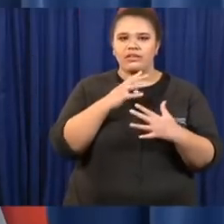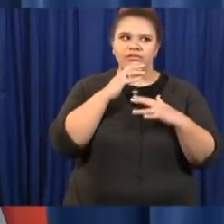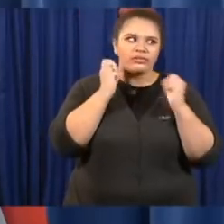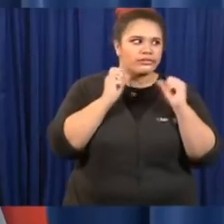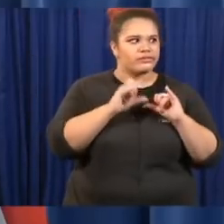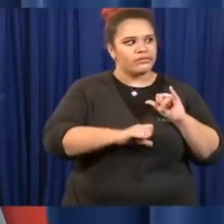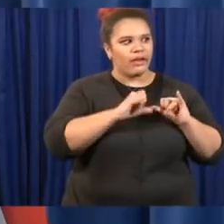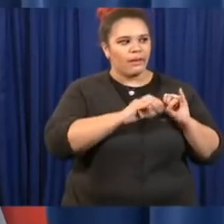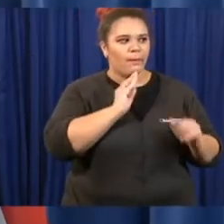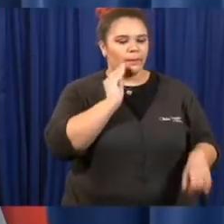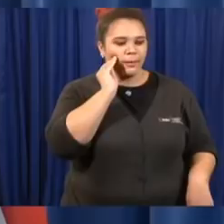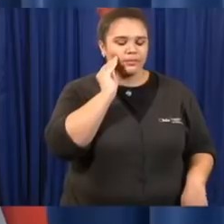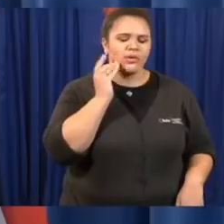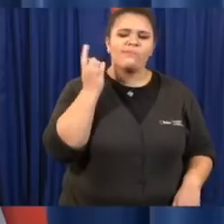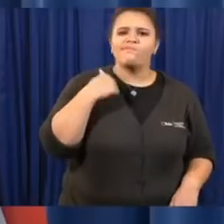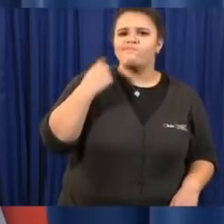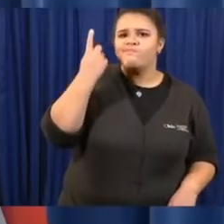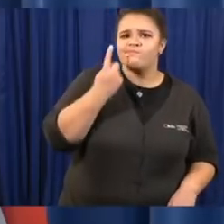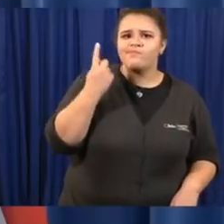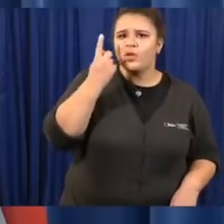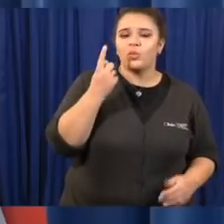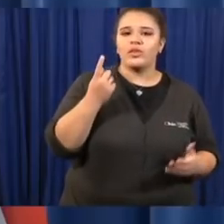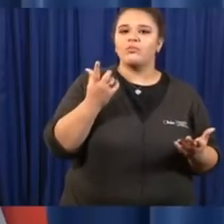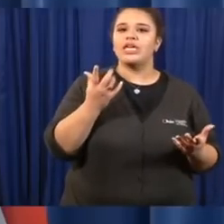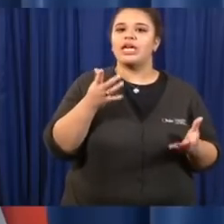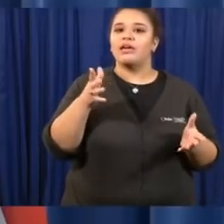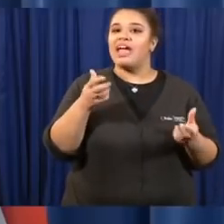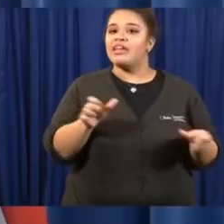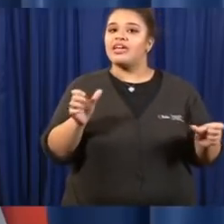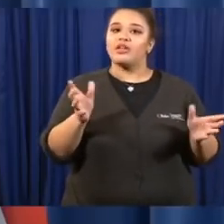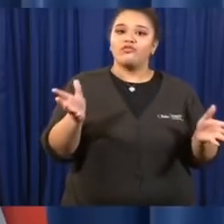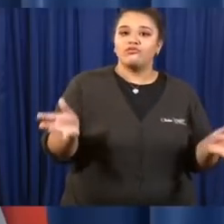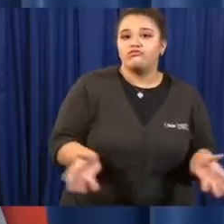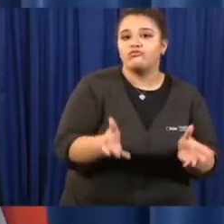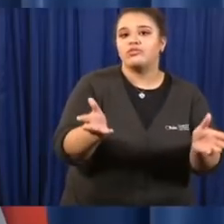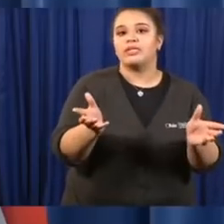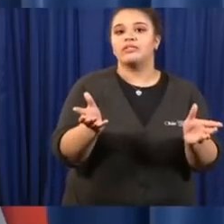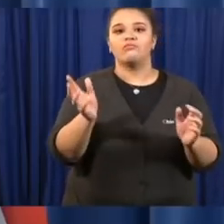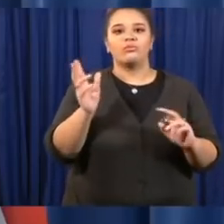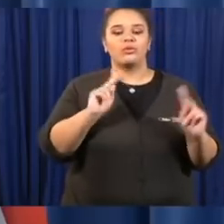incentive to get people to voluntarily continue to self-isolate?